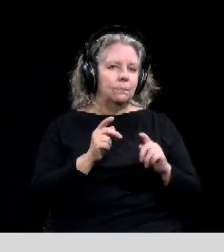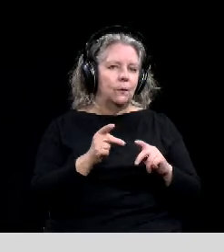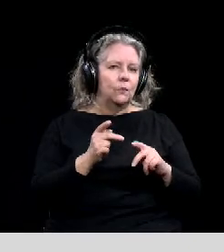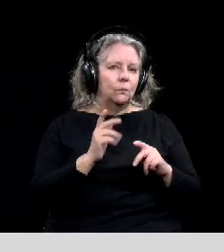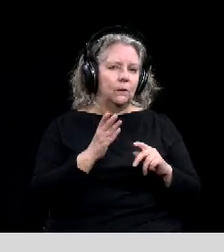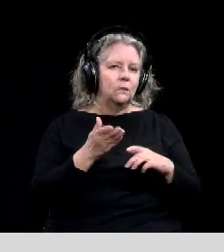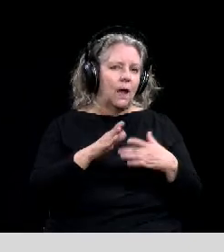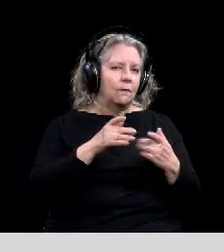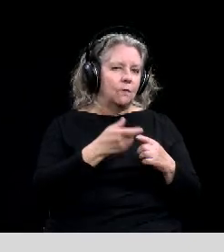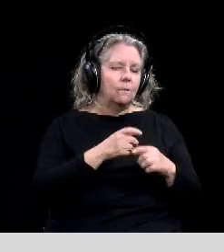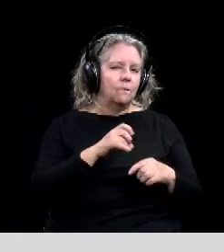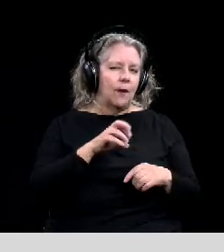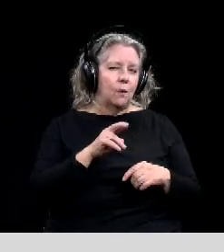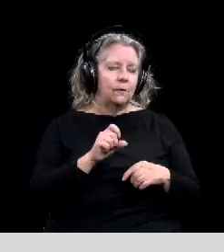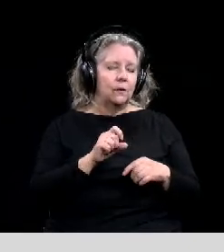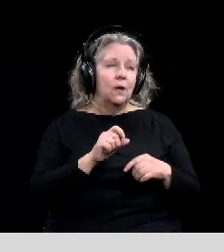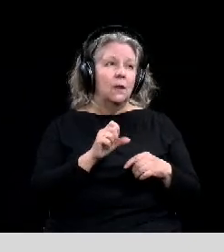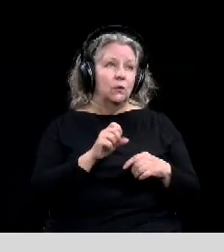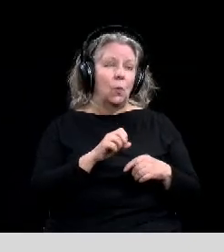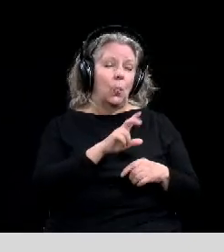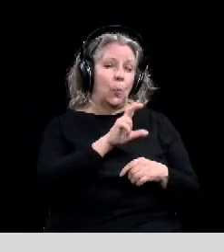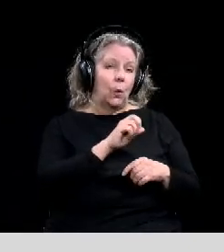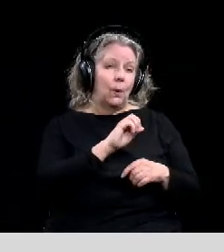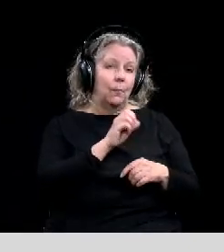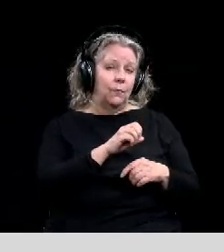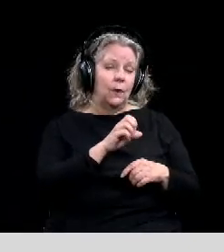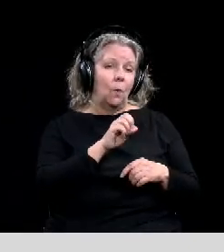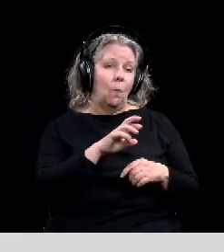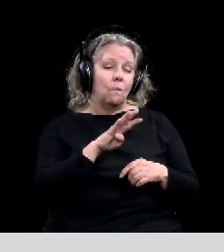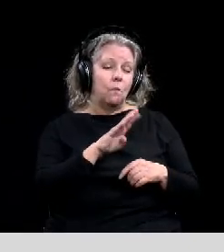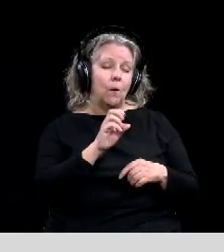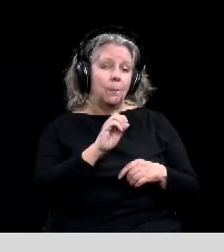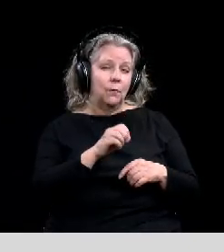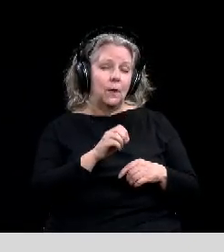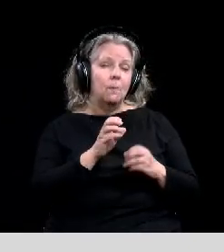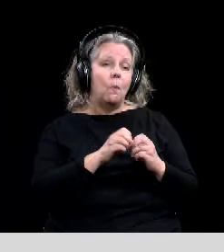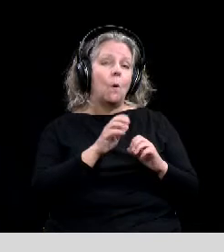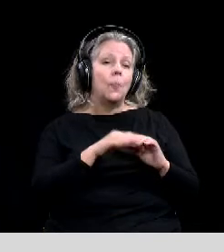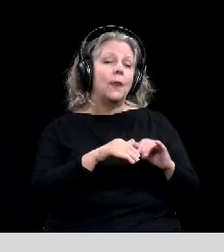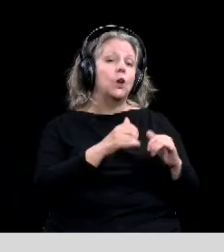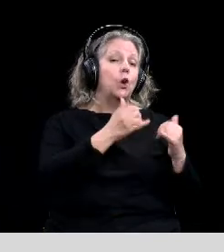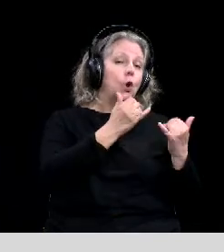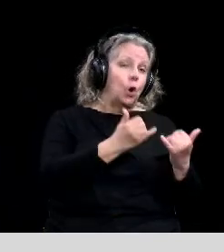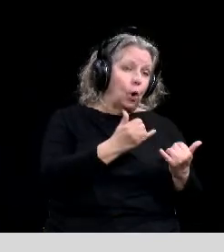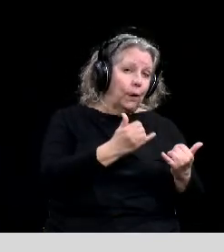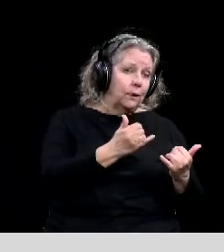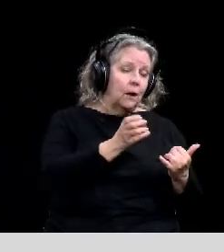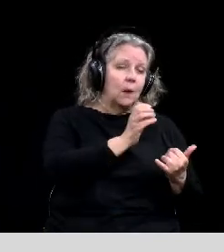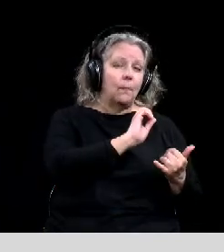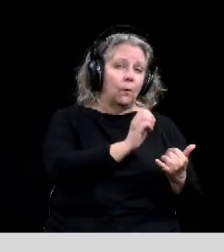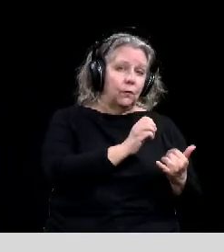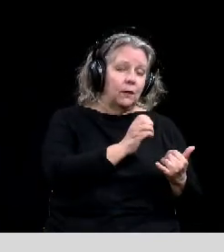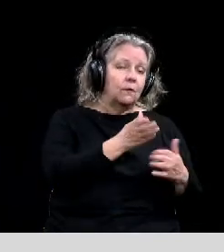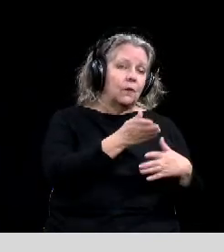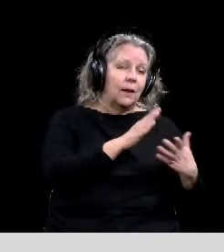the current case fatality rate. So just to be clear, that does not mean that 30% of people who get this